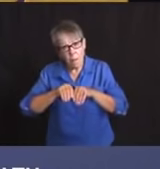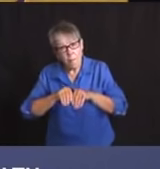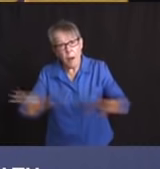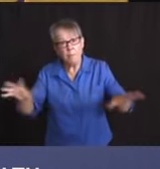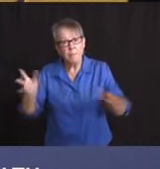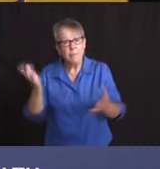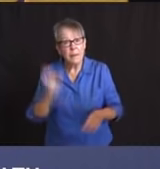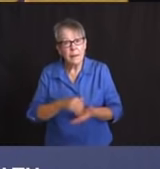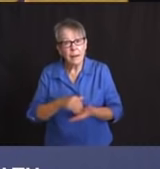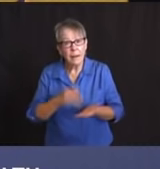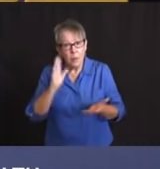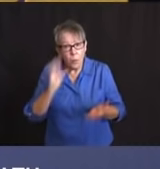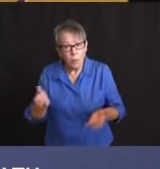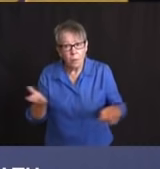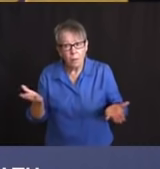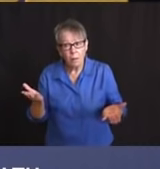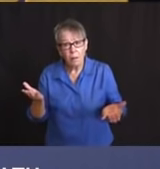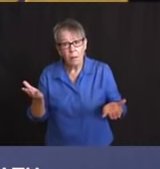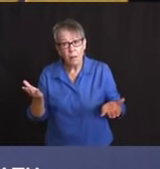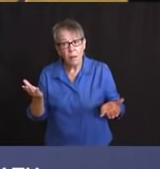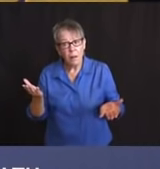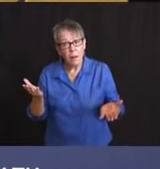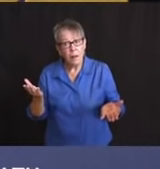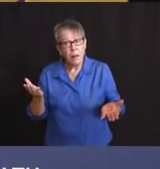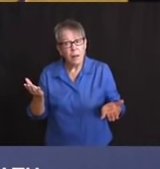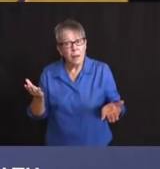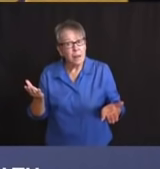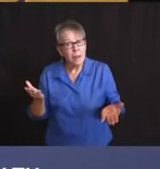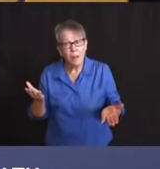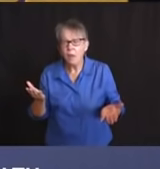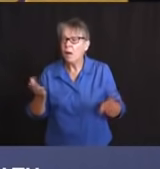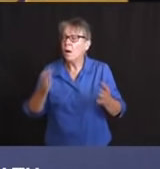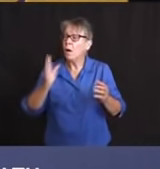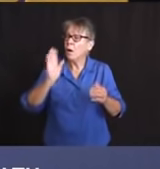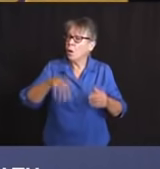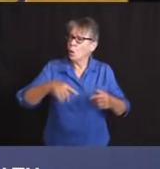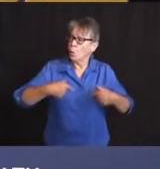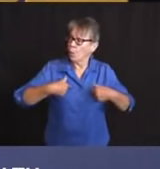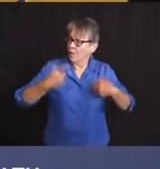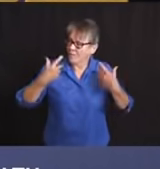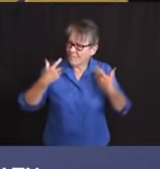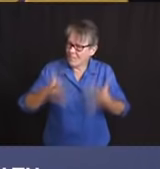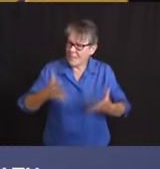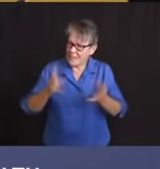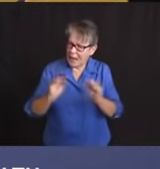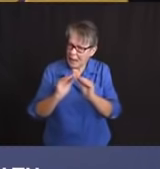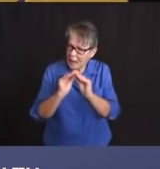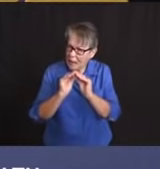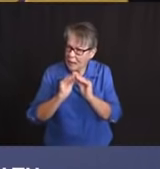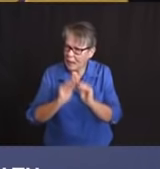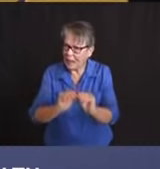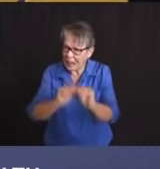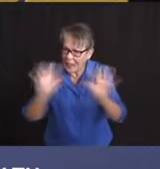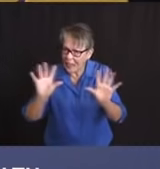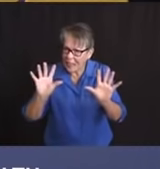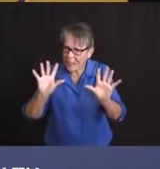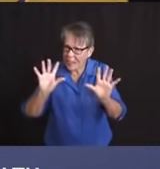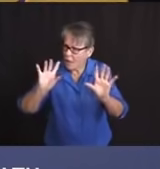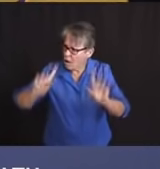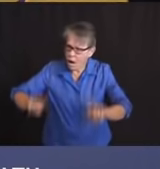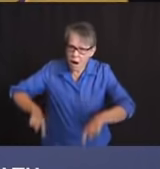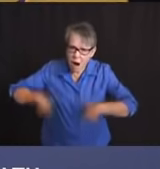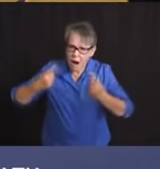we've been very clear about this. If you're closely congregating without face coverings, and I would say especially if you're